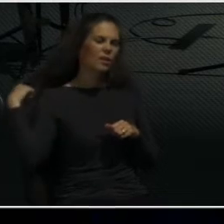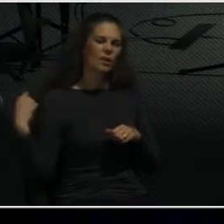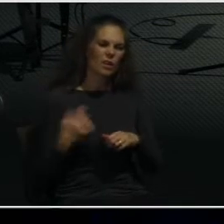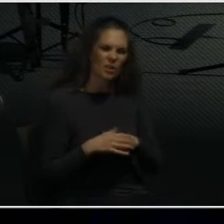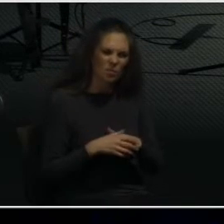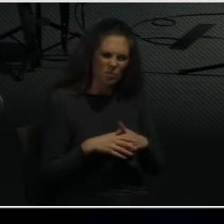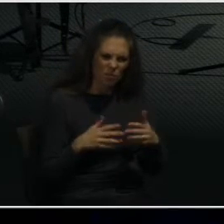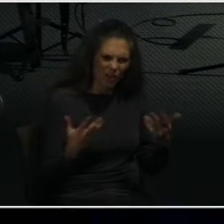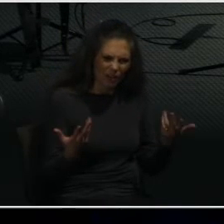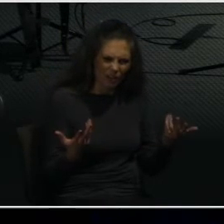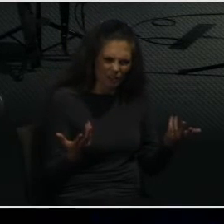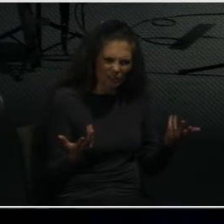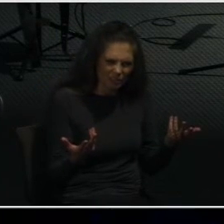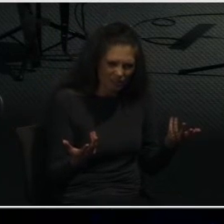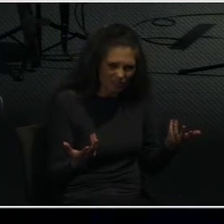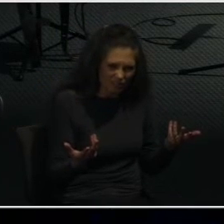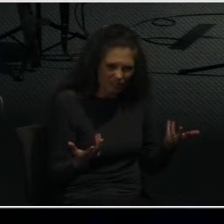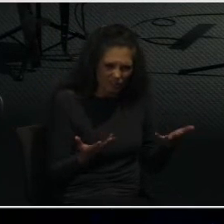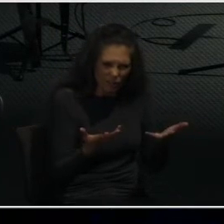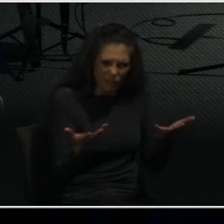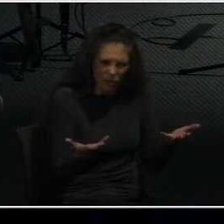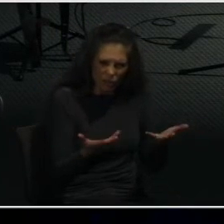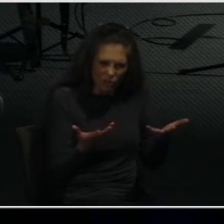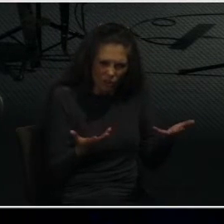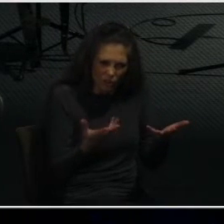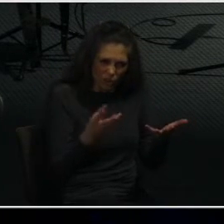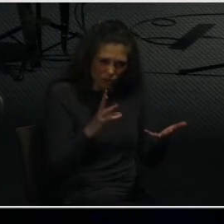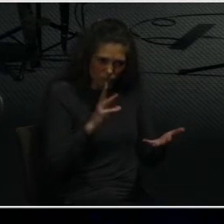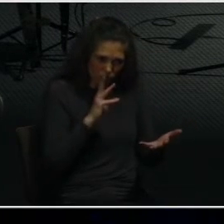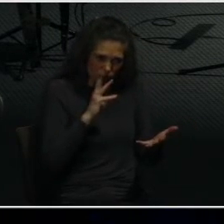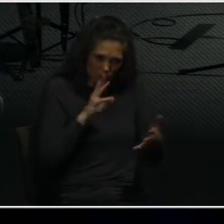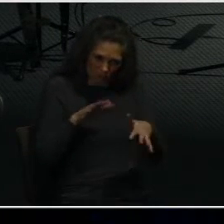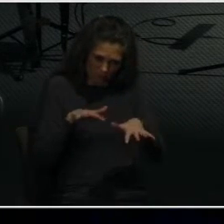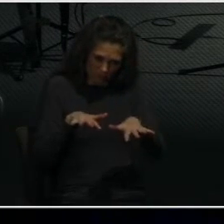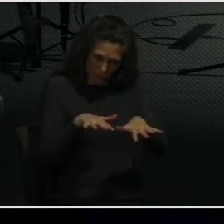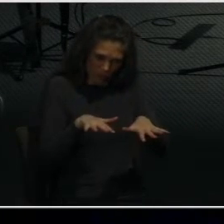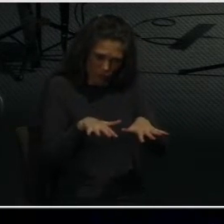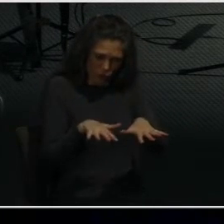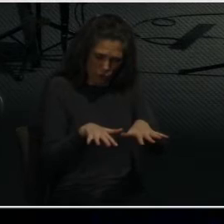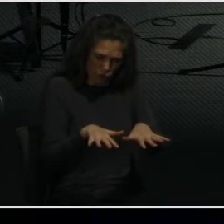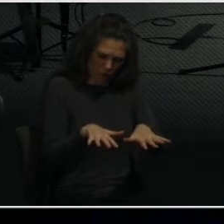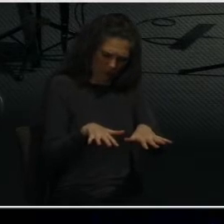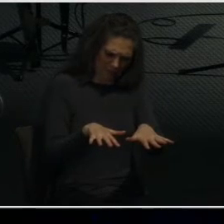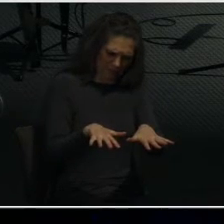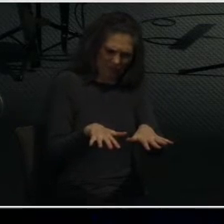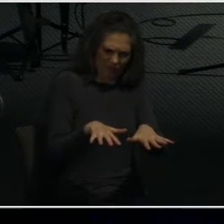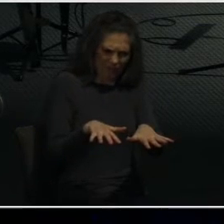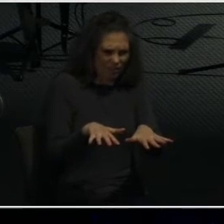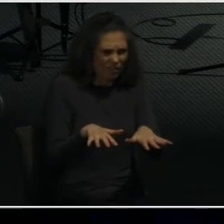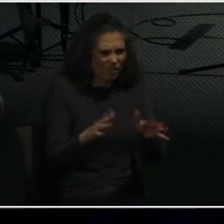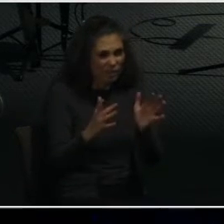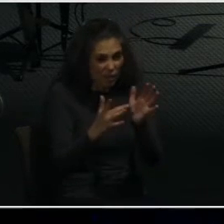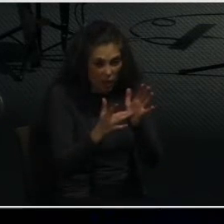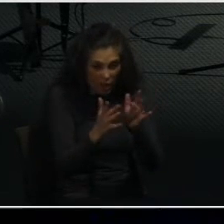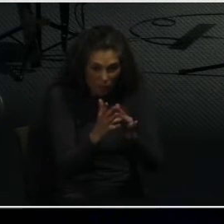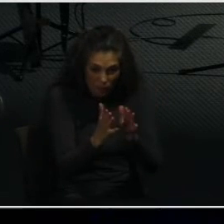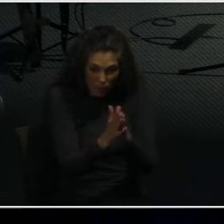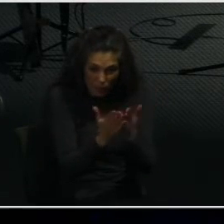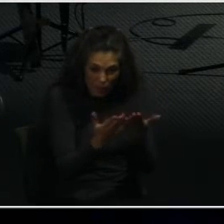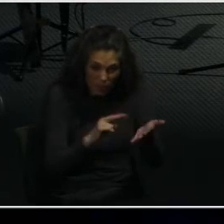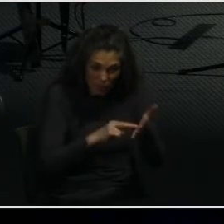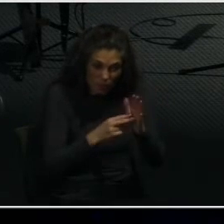a literal river, or is it symbolic, or what is it? And my answer is, I think it's a bit of both.